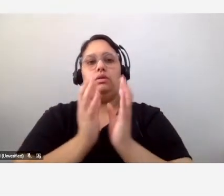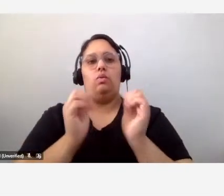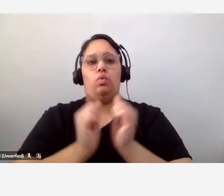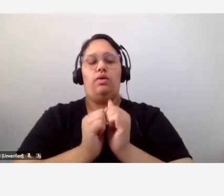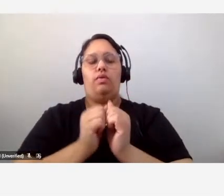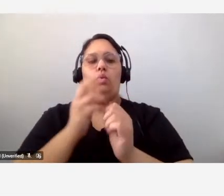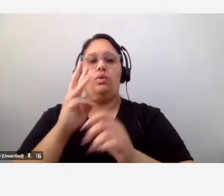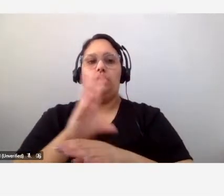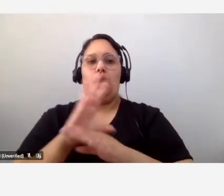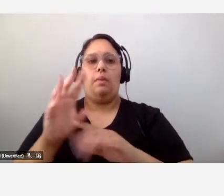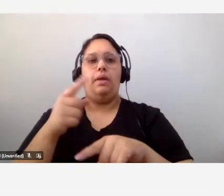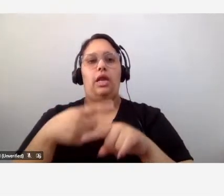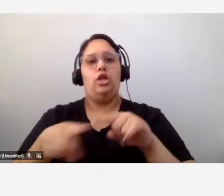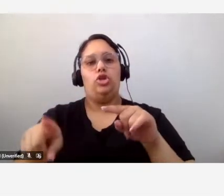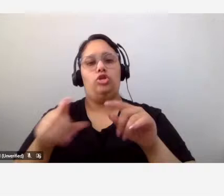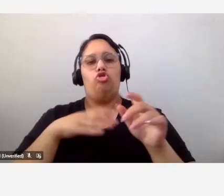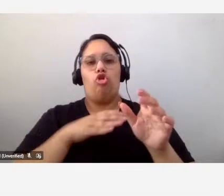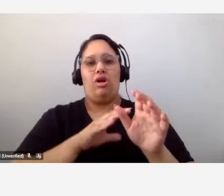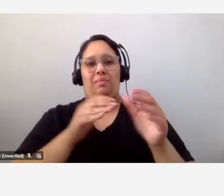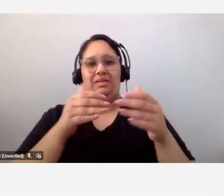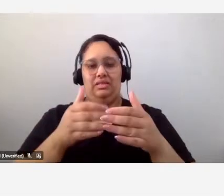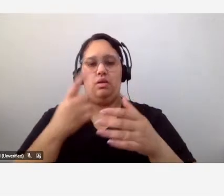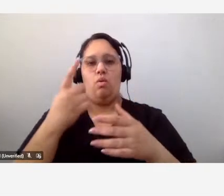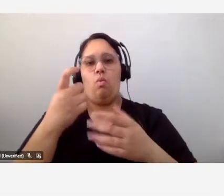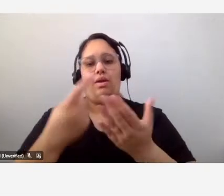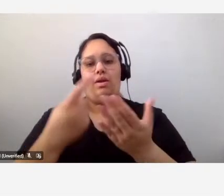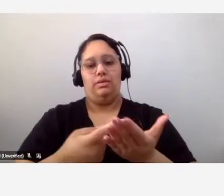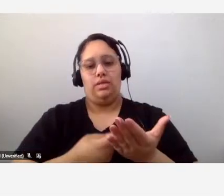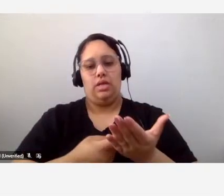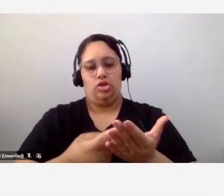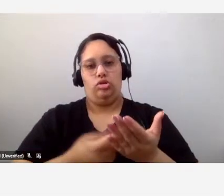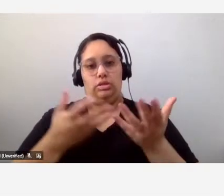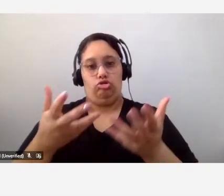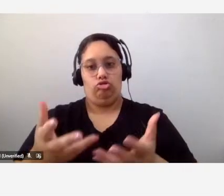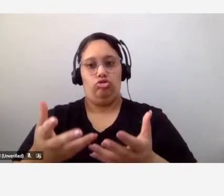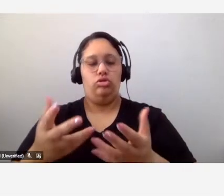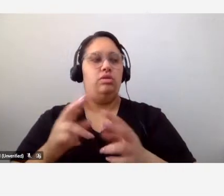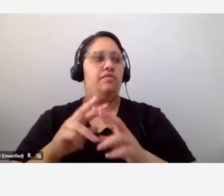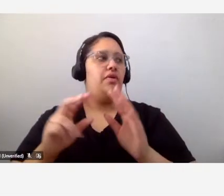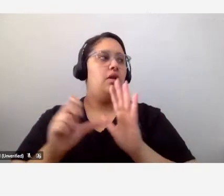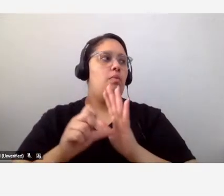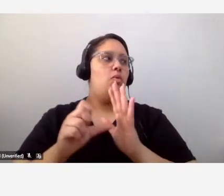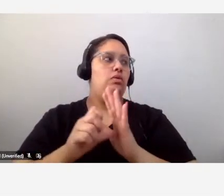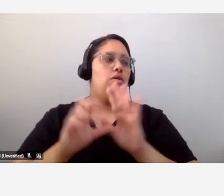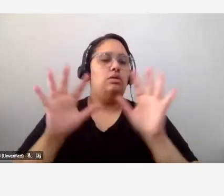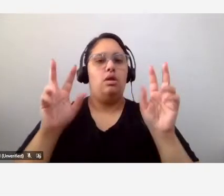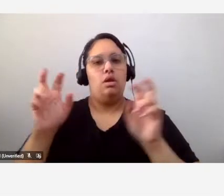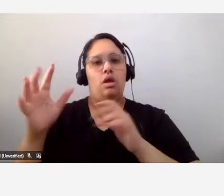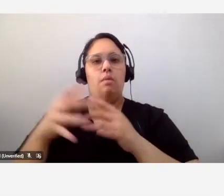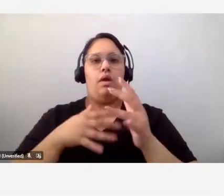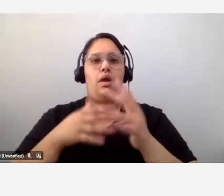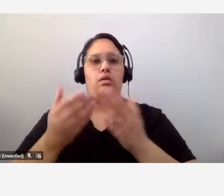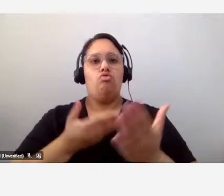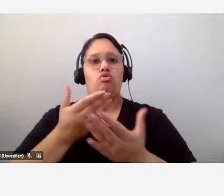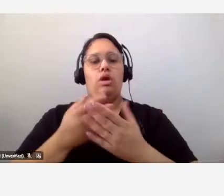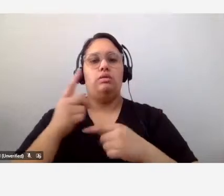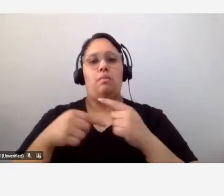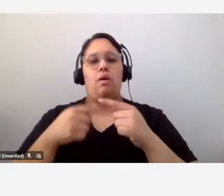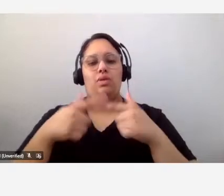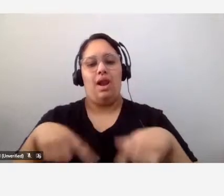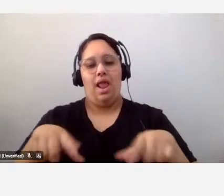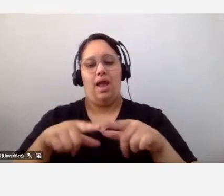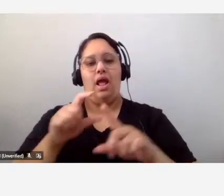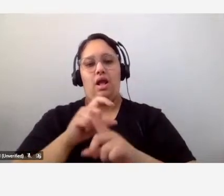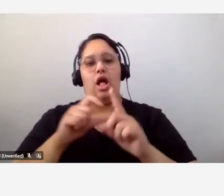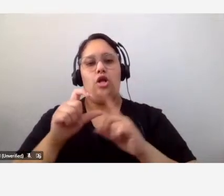Initiation Committee. And one of the discussions there was the very important matter raised around land and cultural